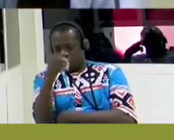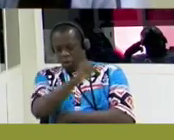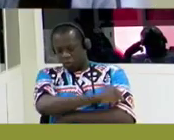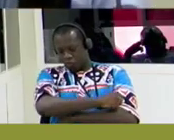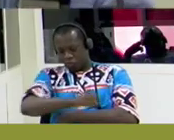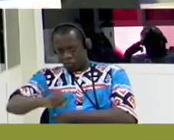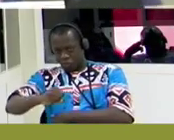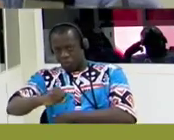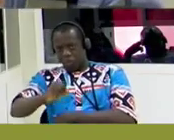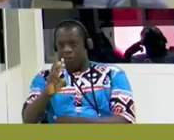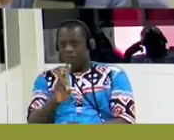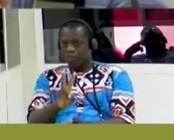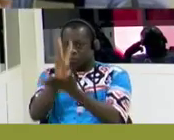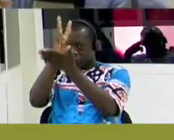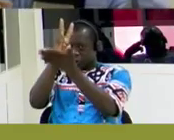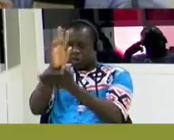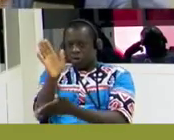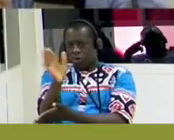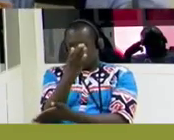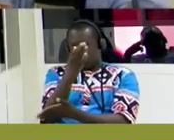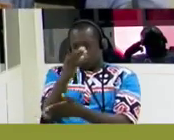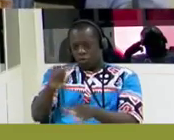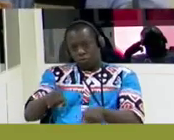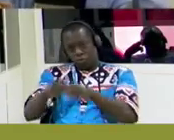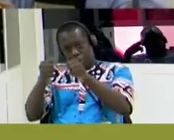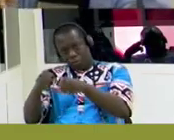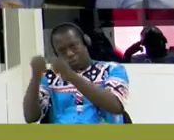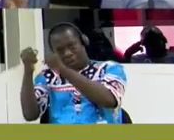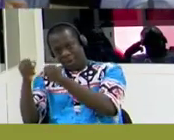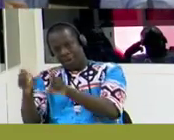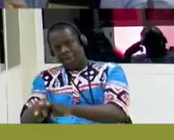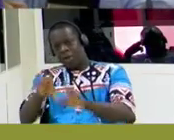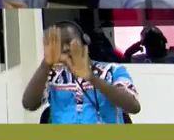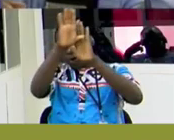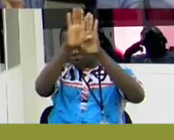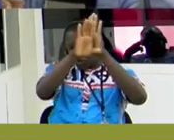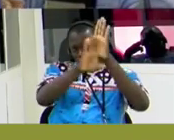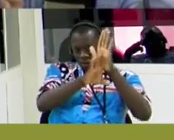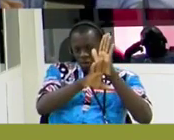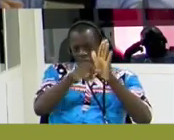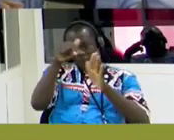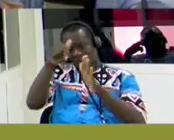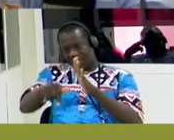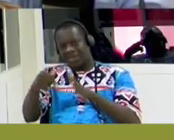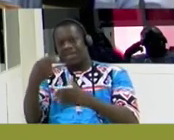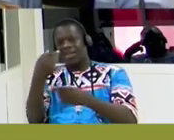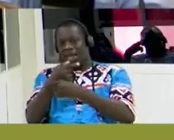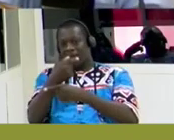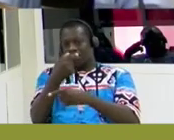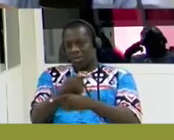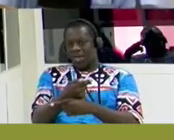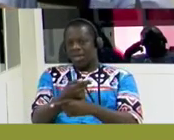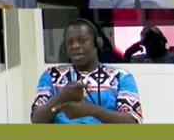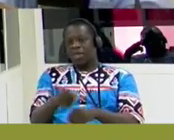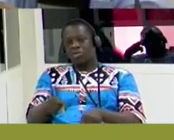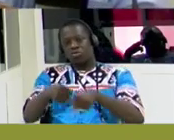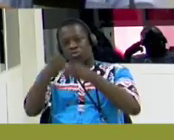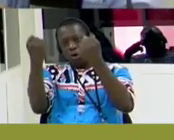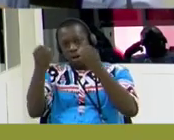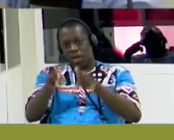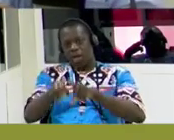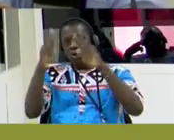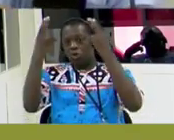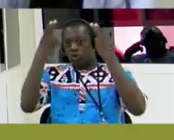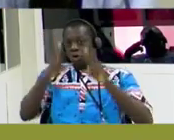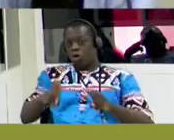to destroy the constitution of this country and topple a legal government duly elected. But when you were